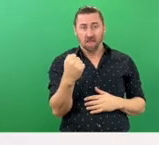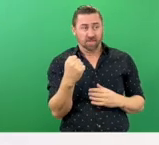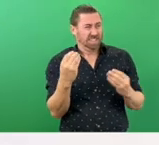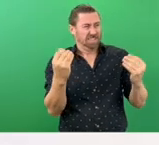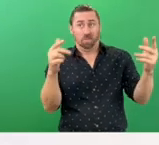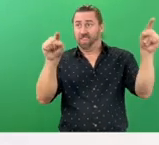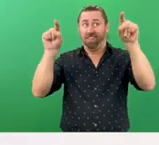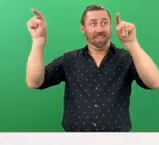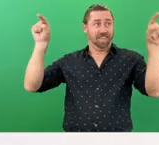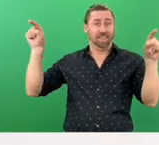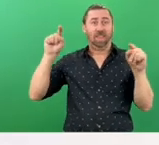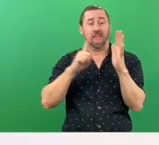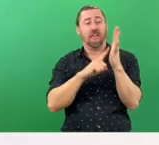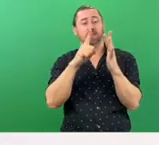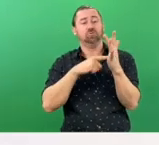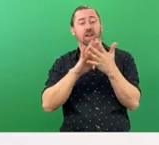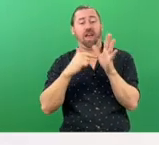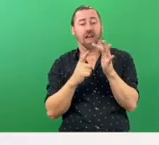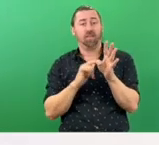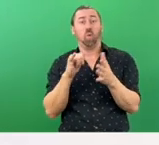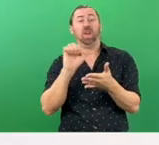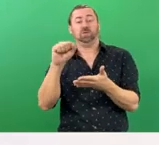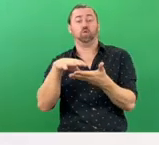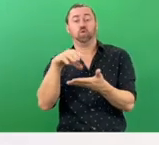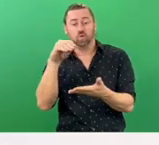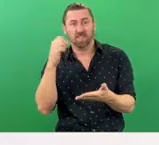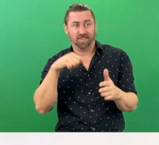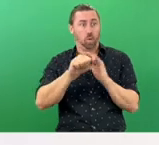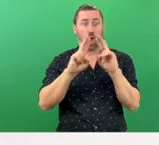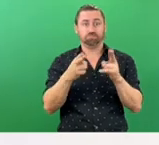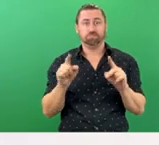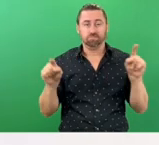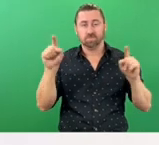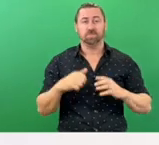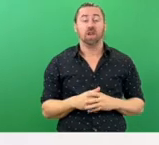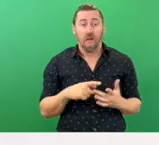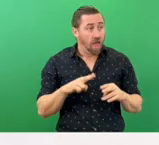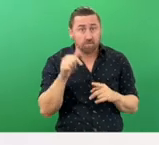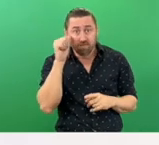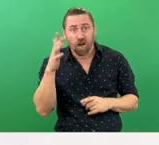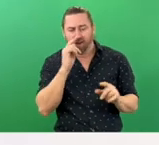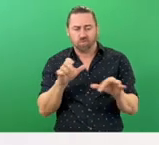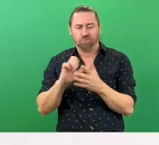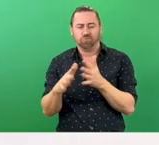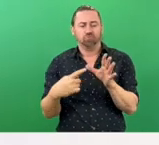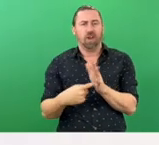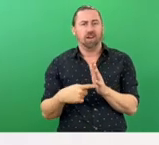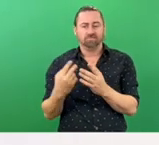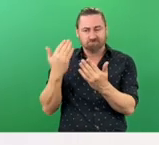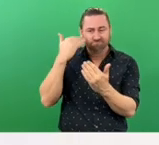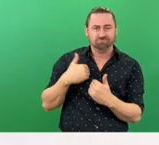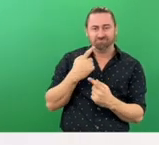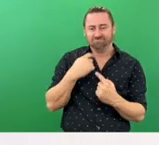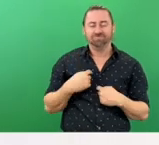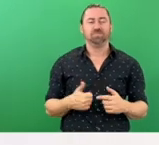by L.J. Harvey or his students that's floating around your house. If you know of any, you should put it in the chat. That would be wonderful for us to